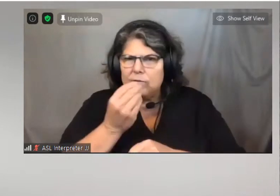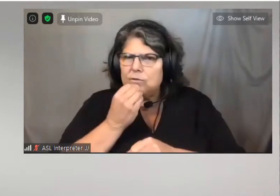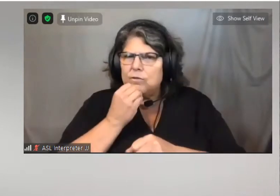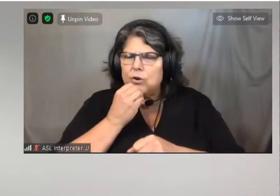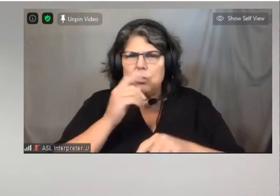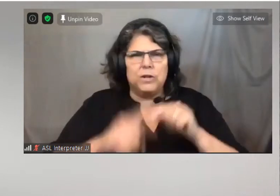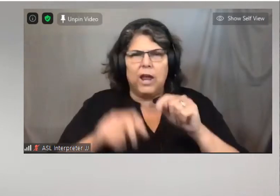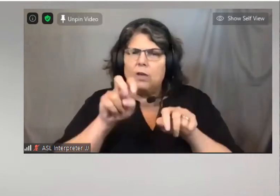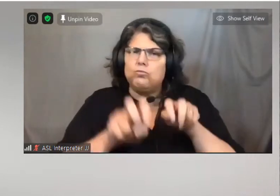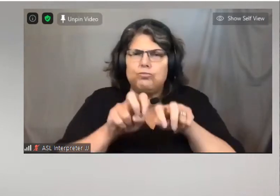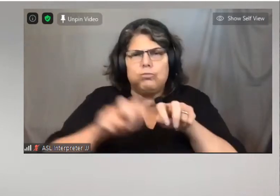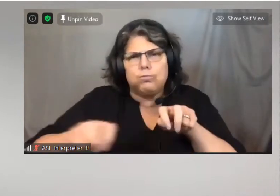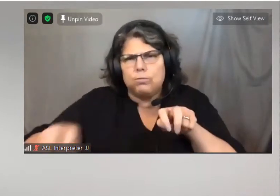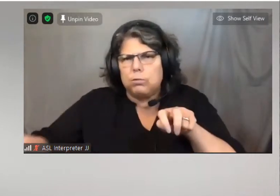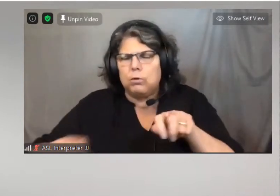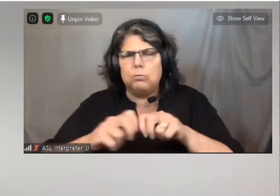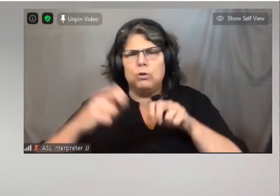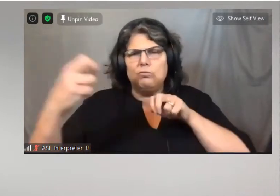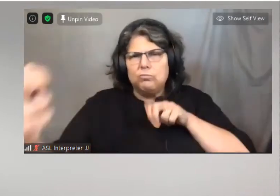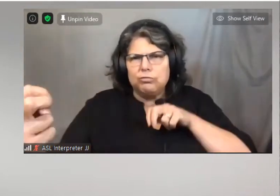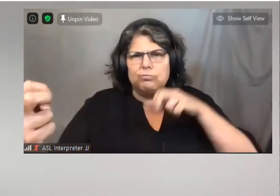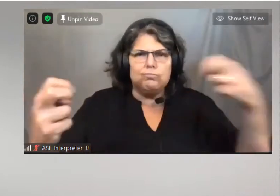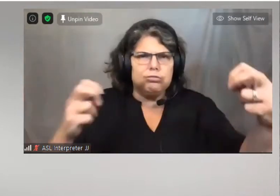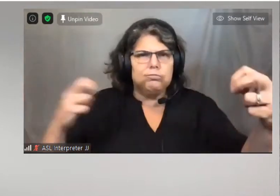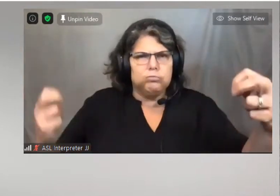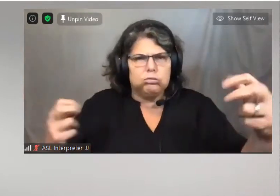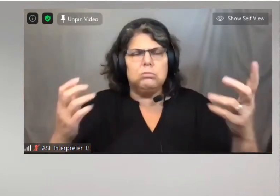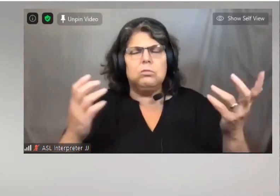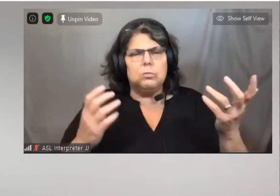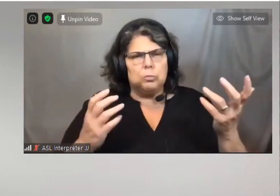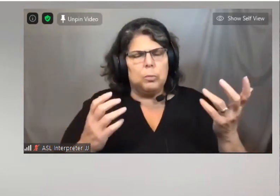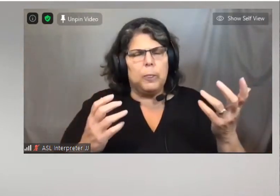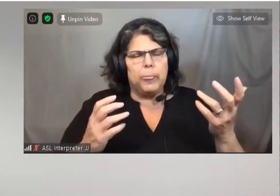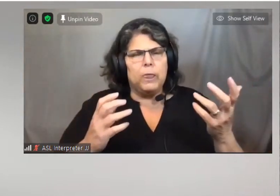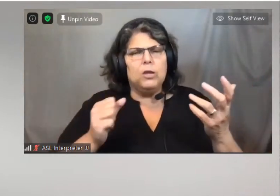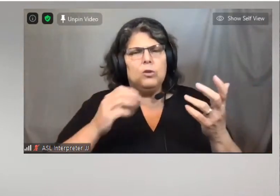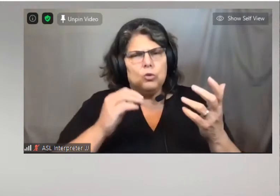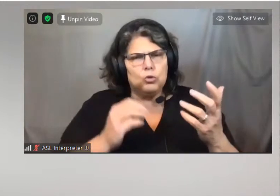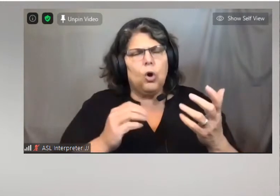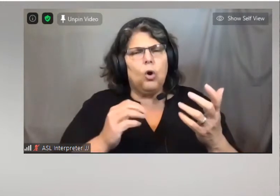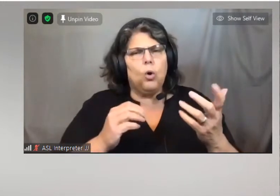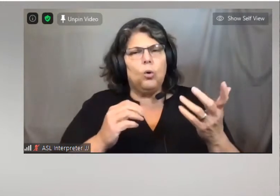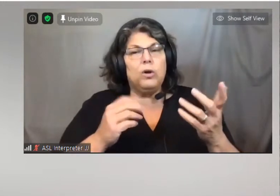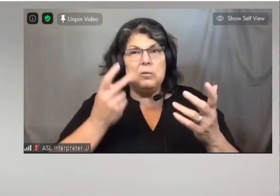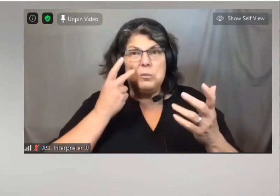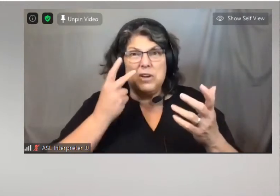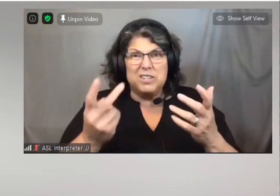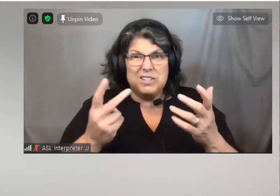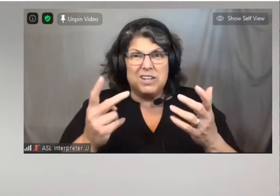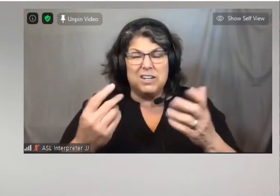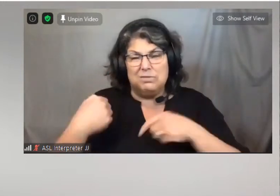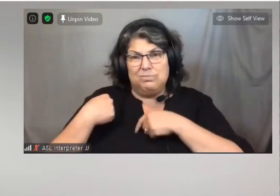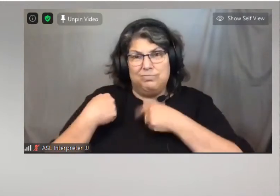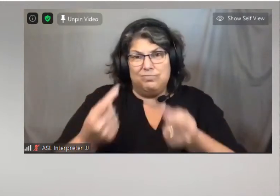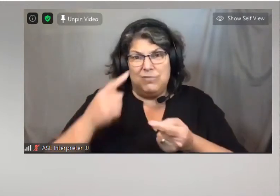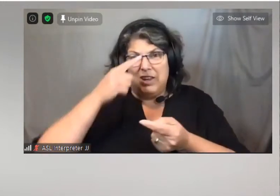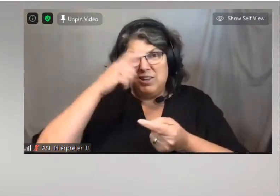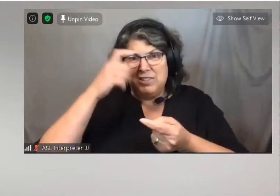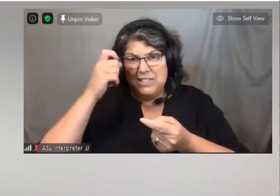gradual reopening as a response of coming out of the peaks that we're seeing over the summer after the July